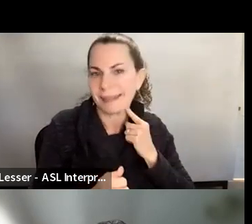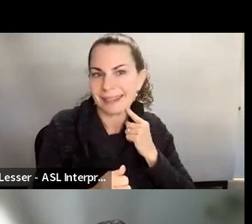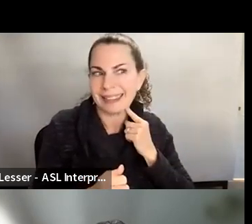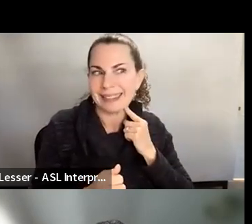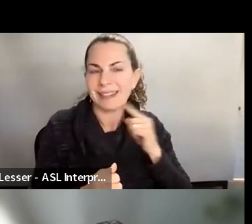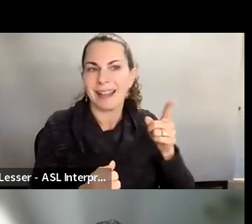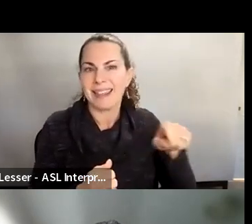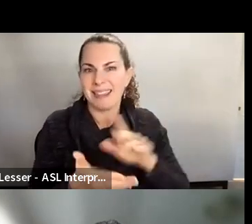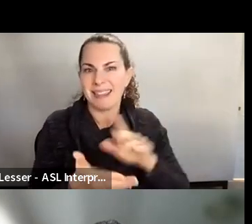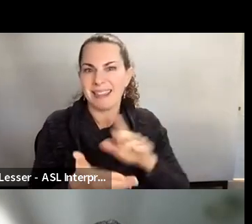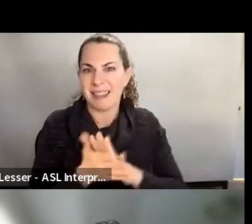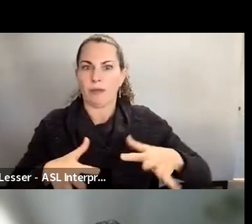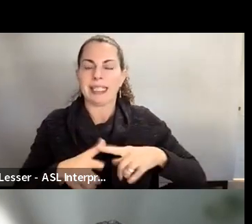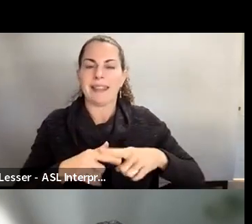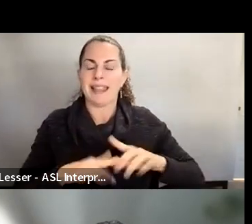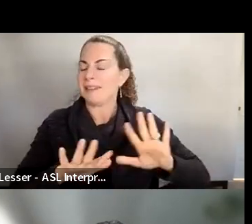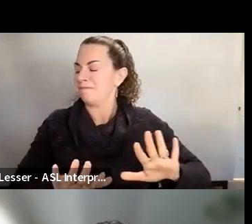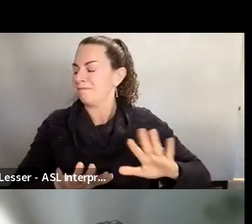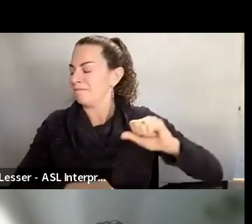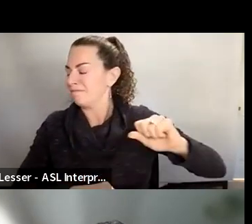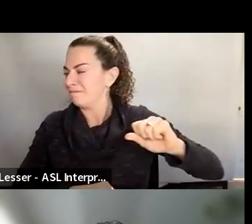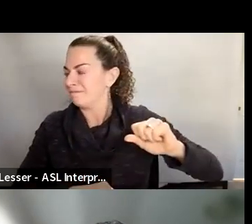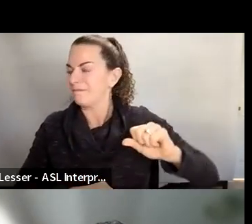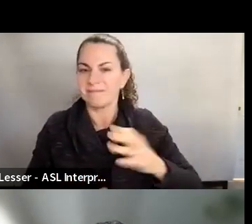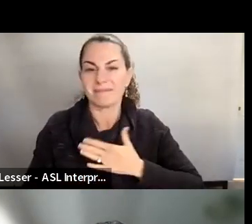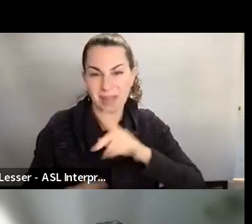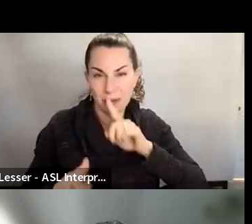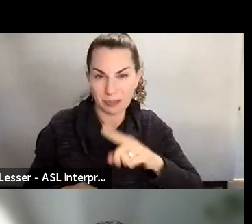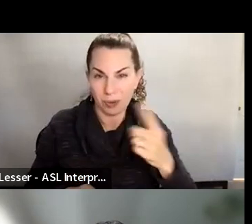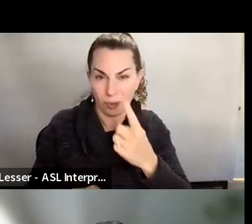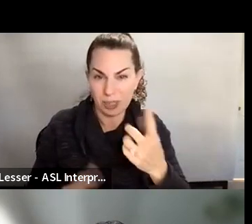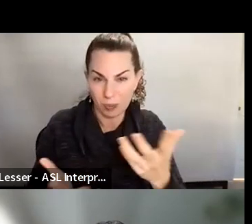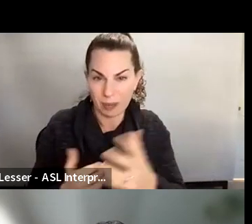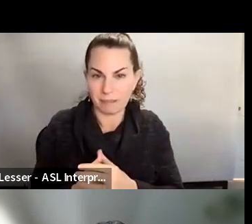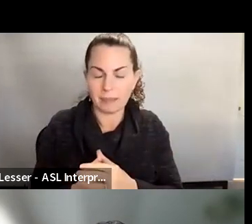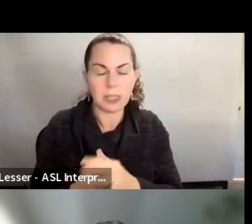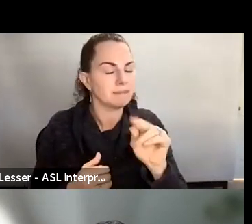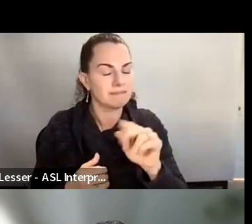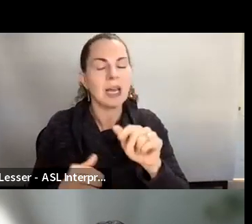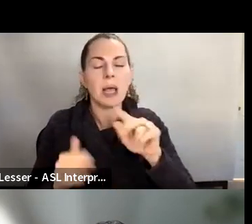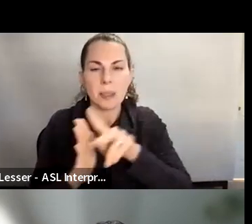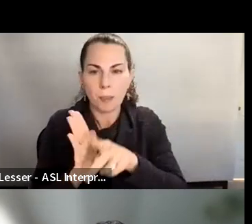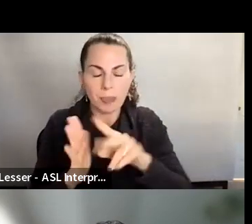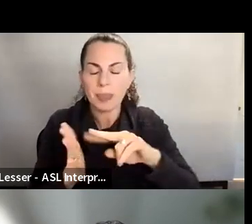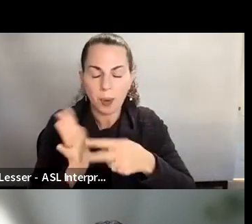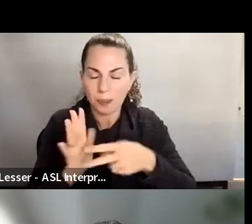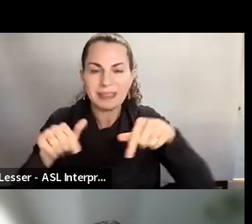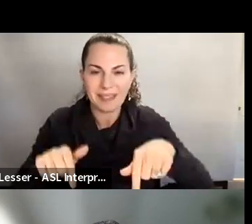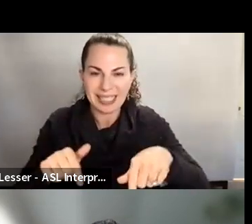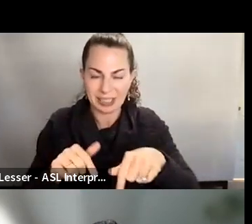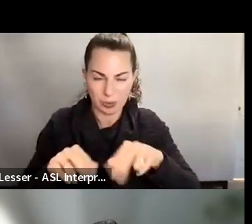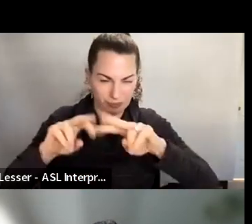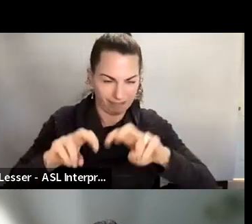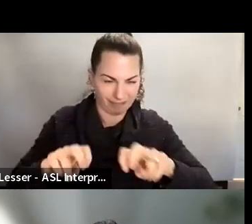even more. So, my response was always, well, no, this purpose of this is to assess their target